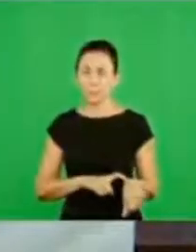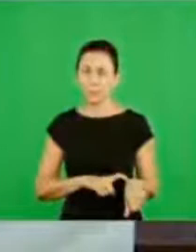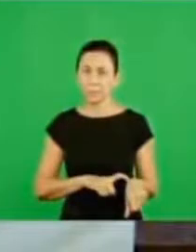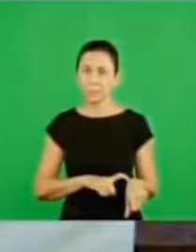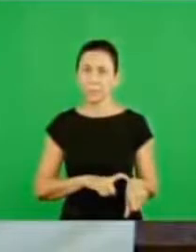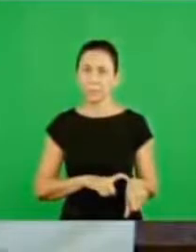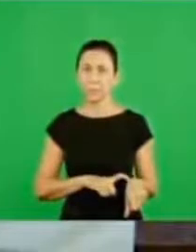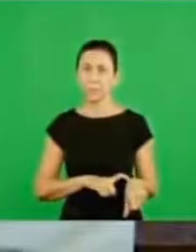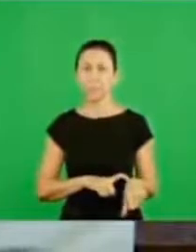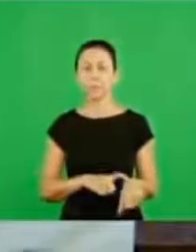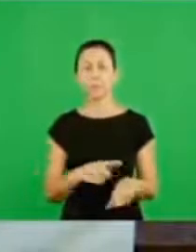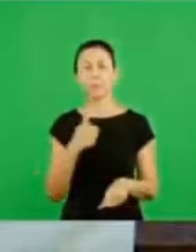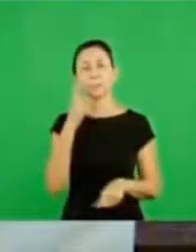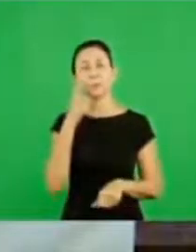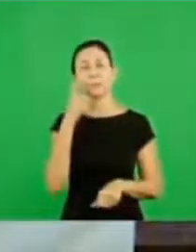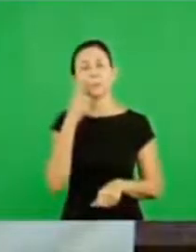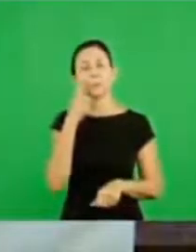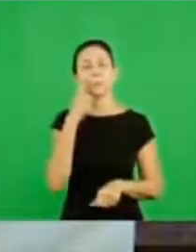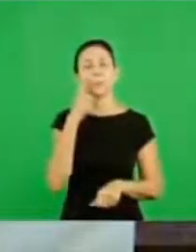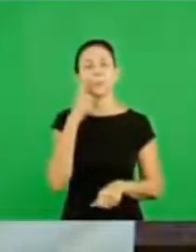that went against each other.